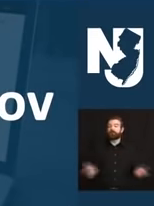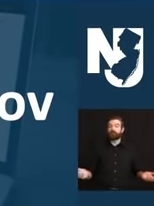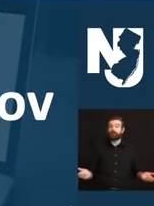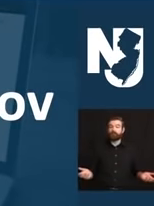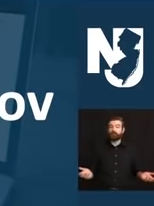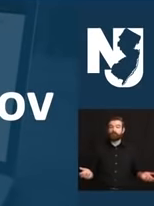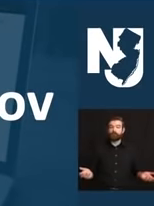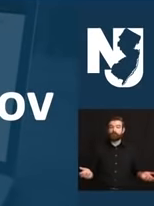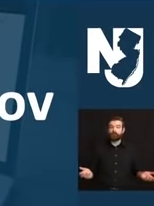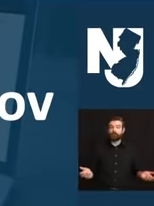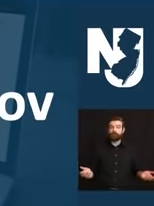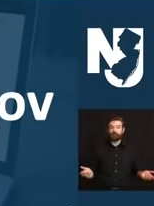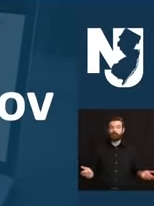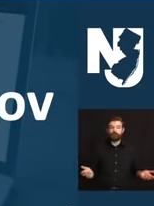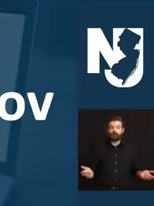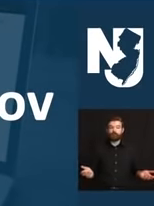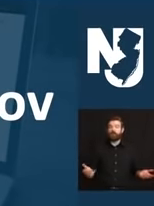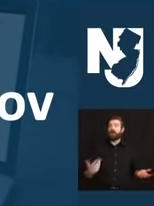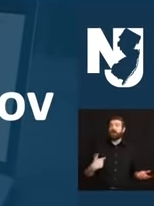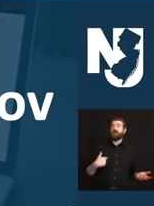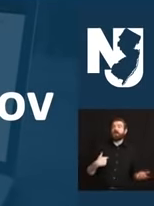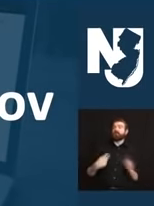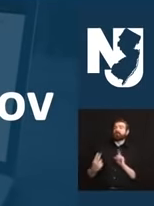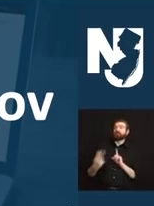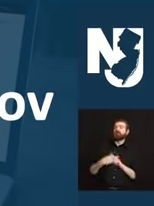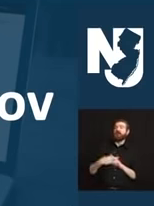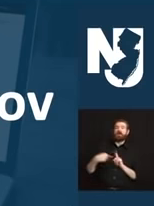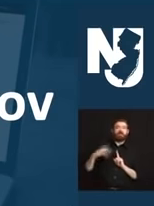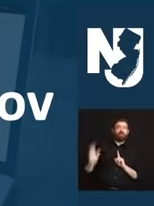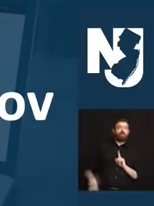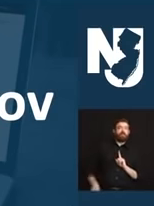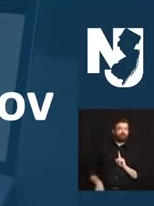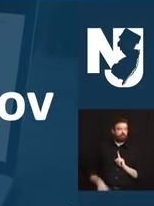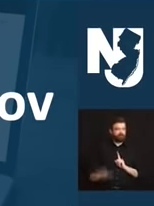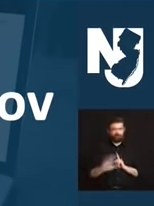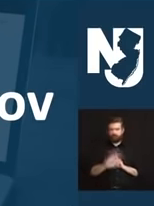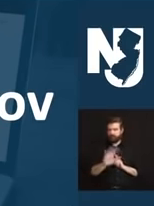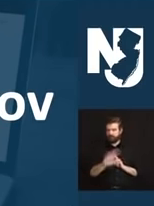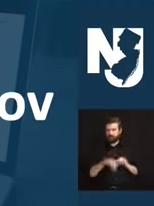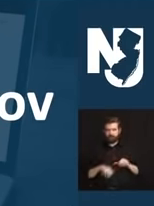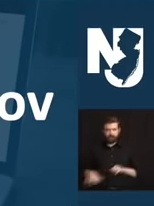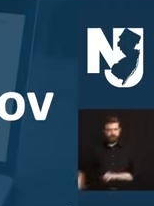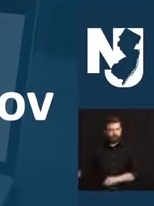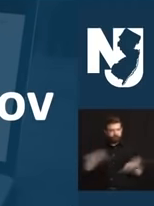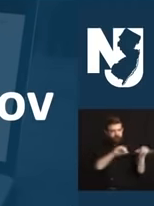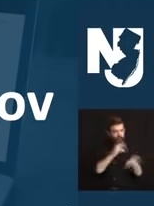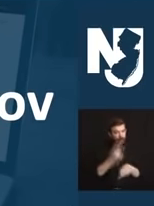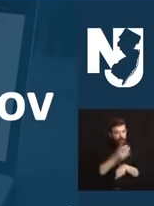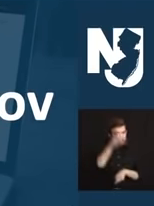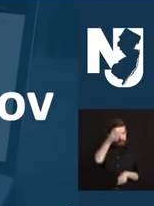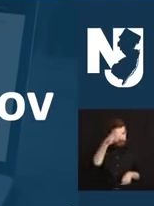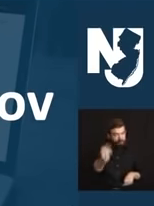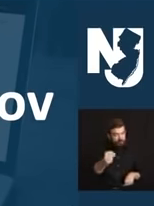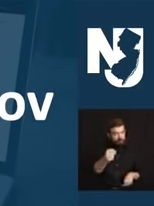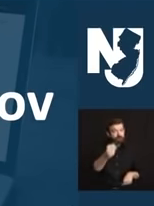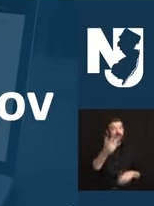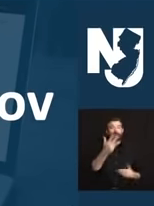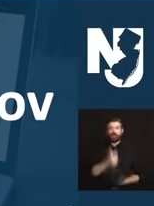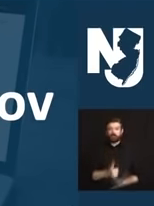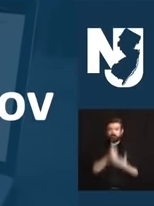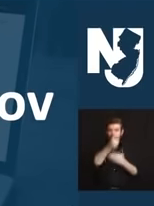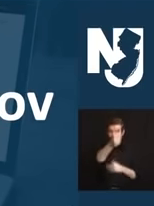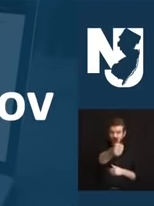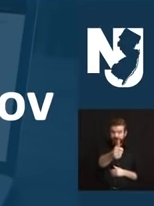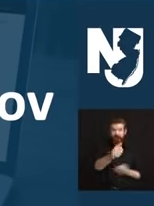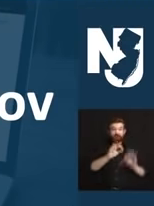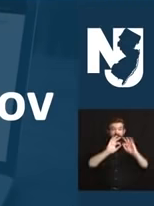mulligans when it comes to COVID-19. Use your common sense, not just for yourself or your family or your friends, but